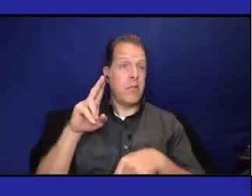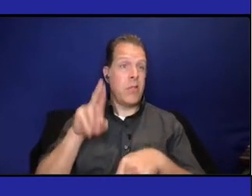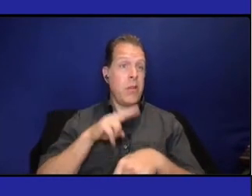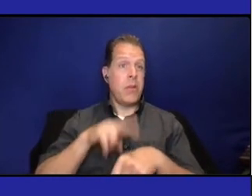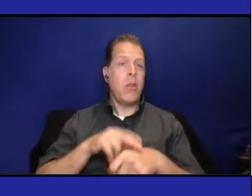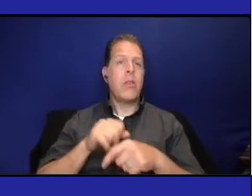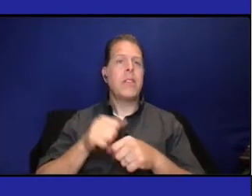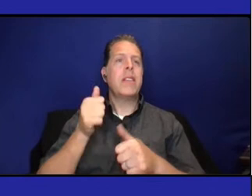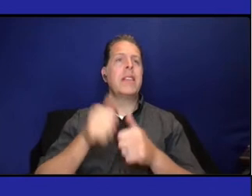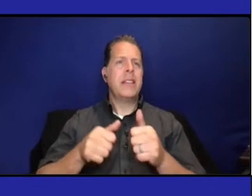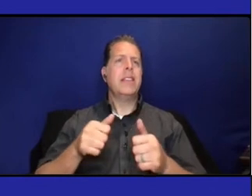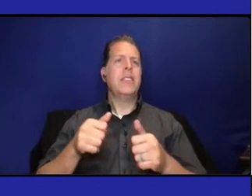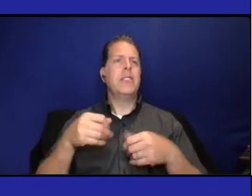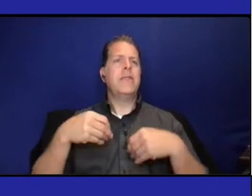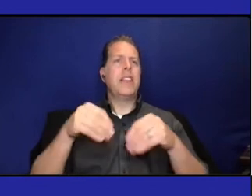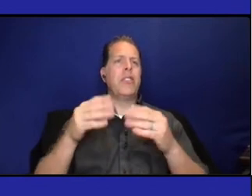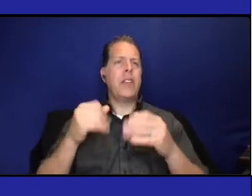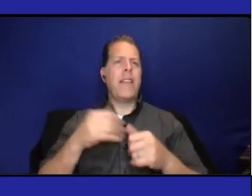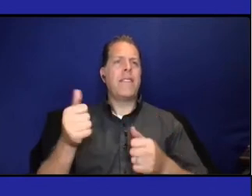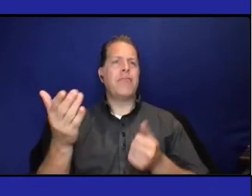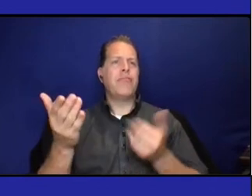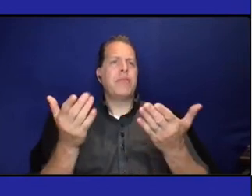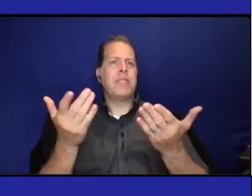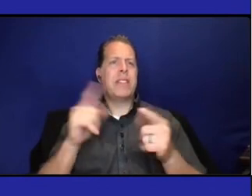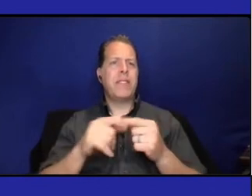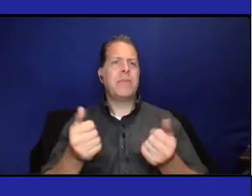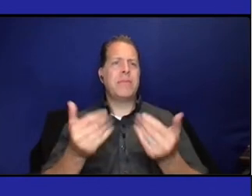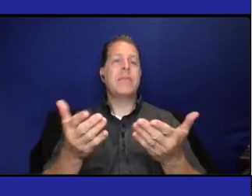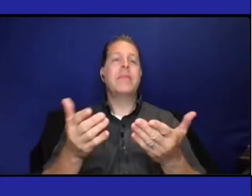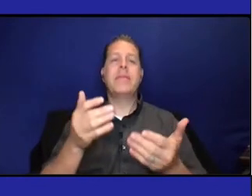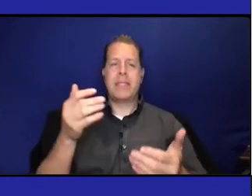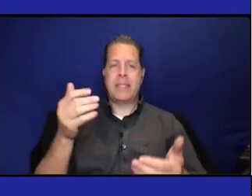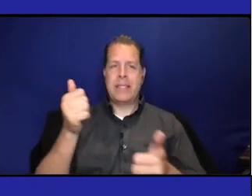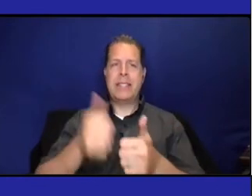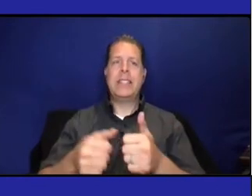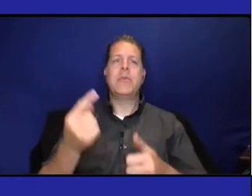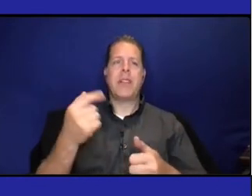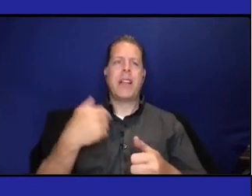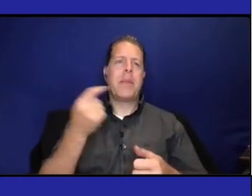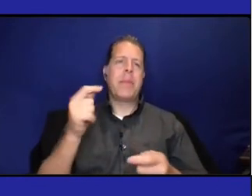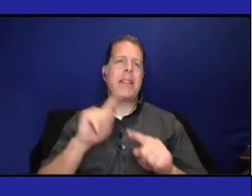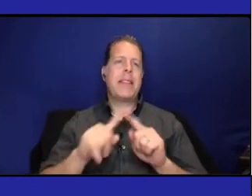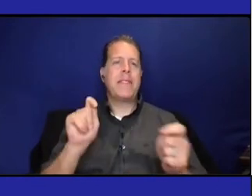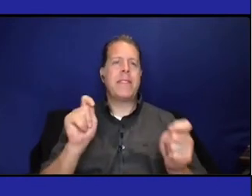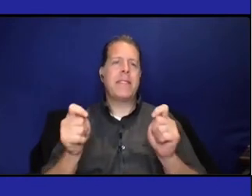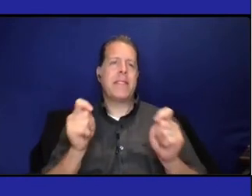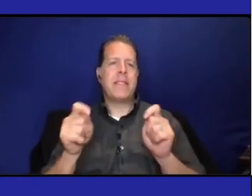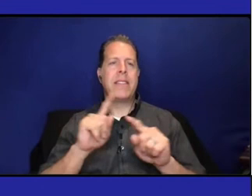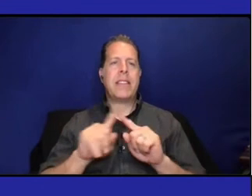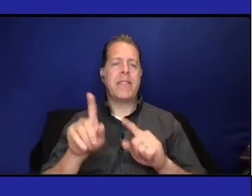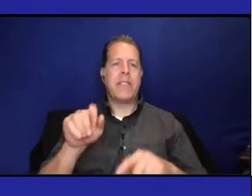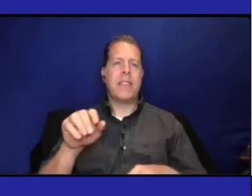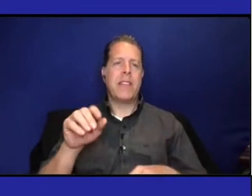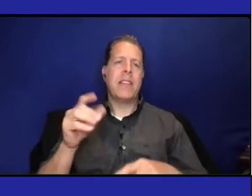different contingency? Each vendor came in with a little bit of a different contingency, a little bit higher,